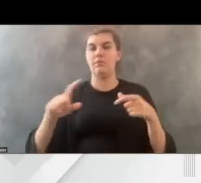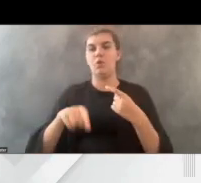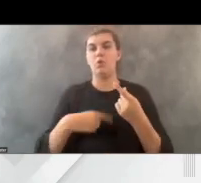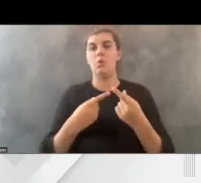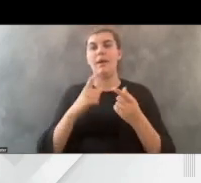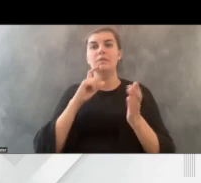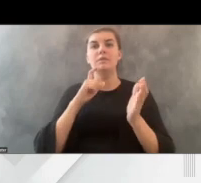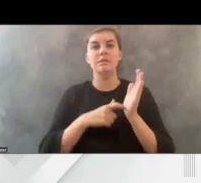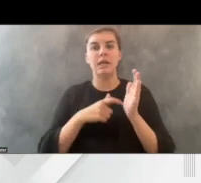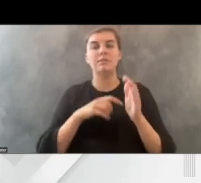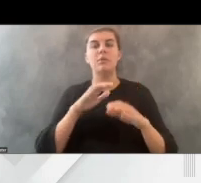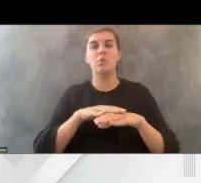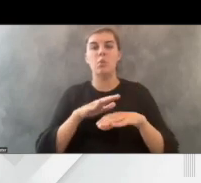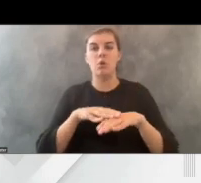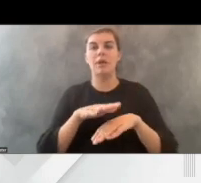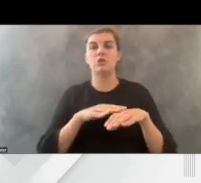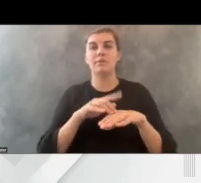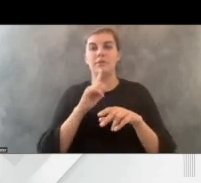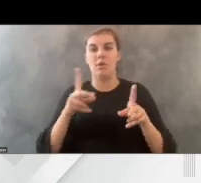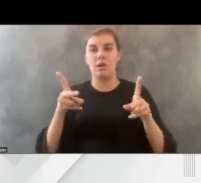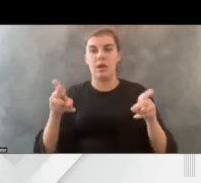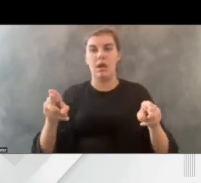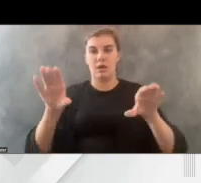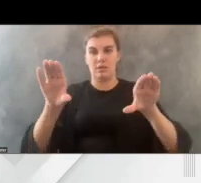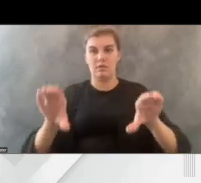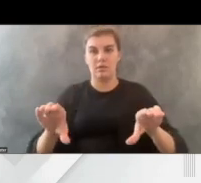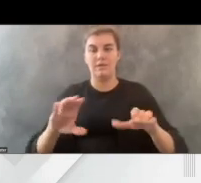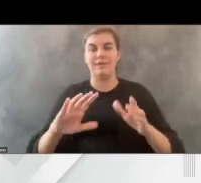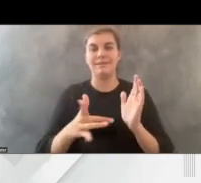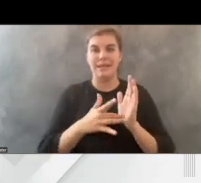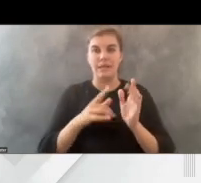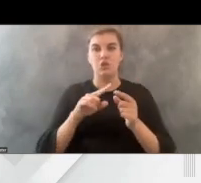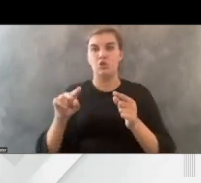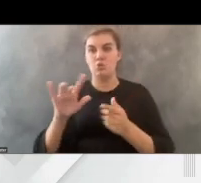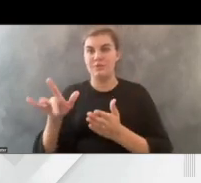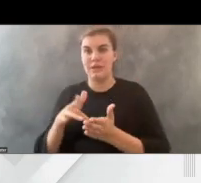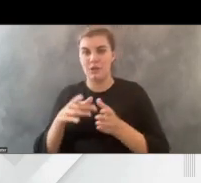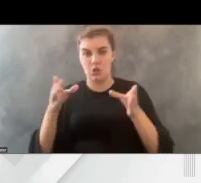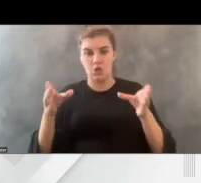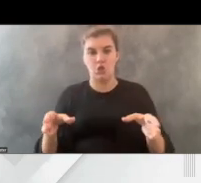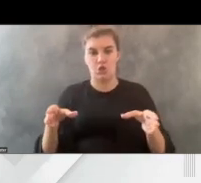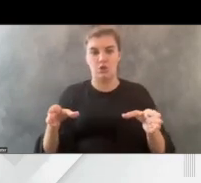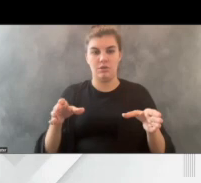Grade breaks at the top and bottom of the curb ramp run must be perpendicular to the direction of the curb ramp